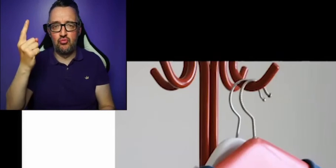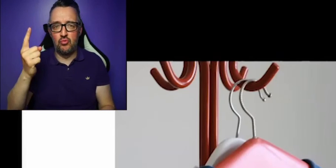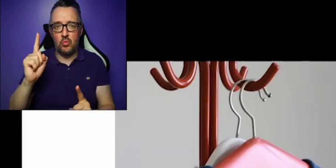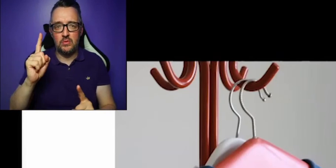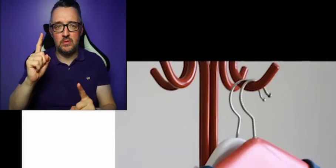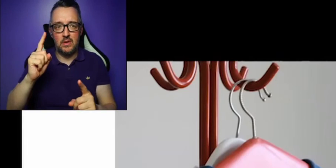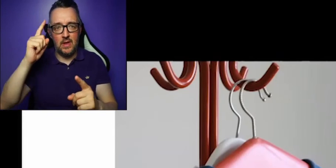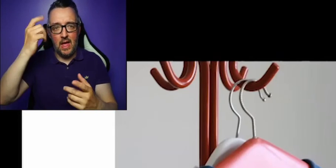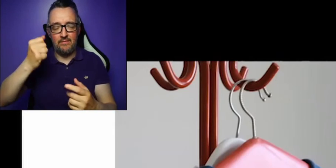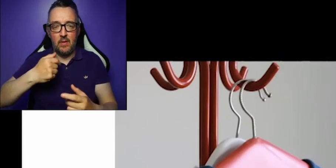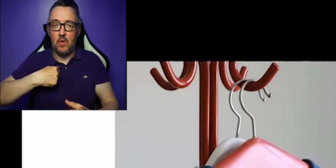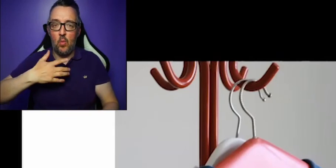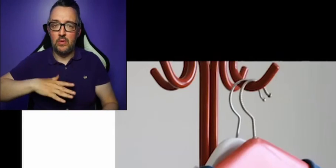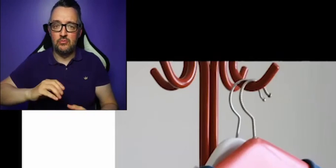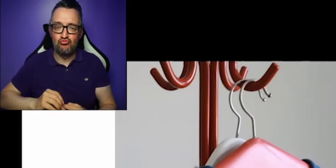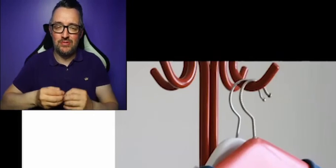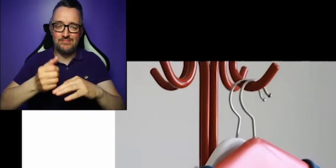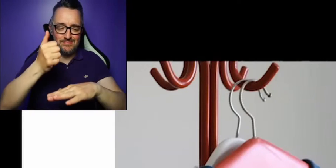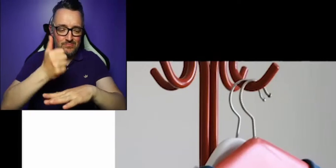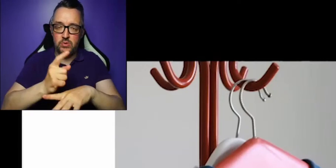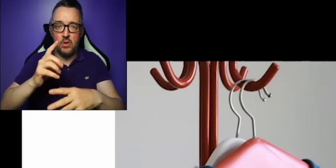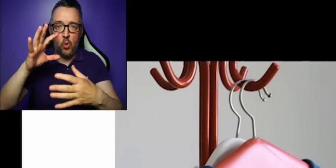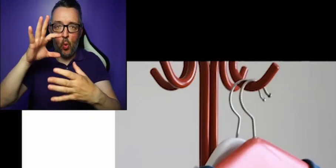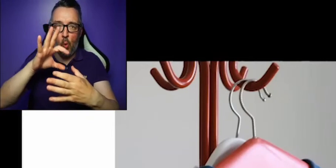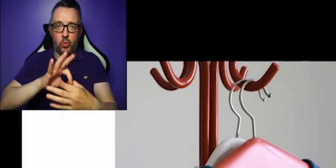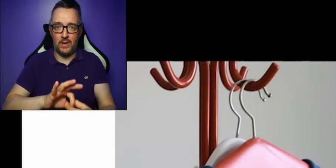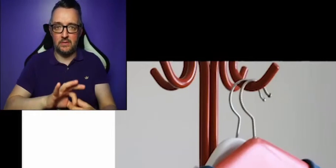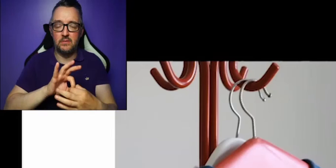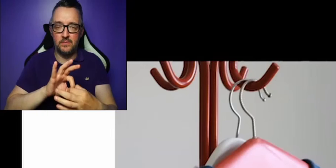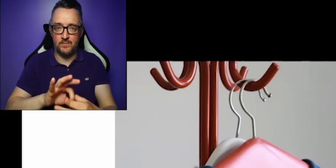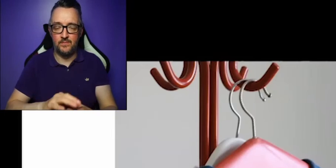of feelings of connection that I want to recreate.